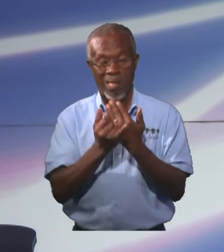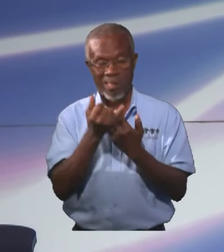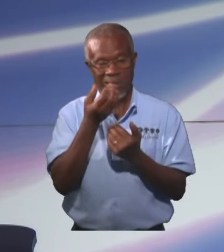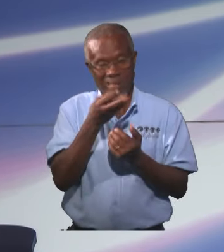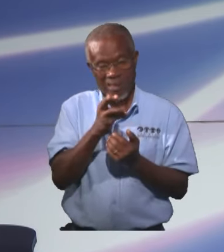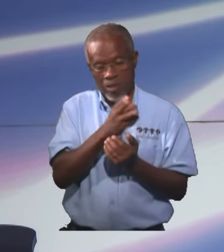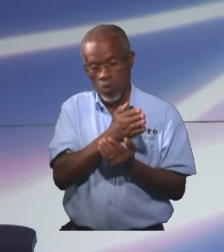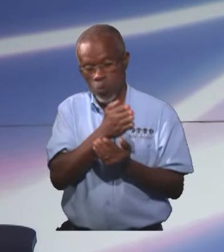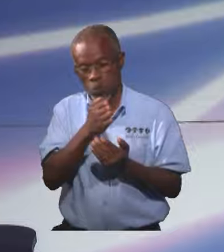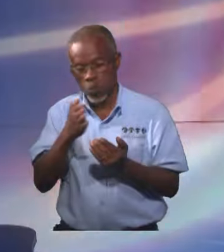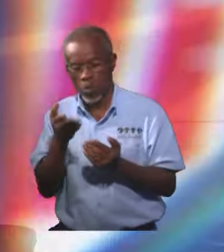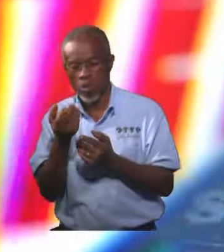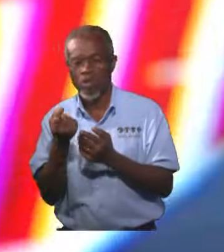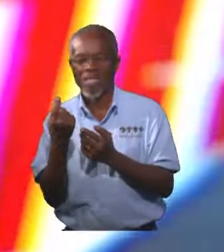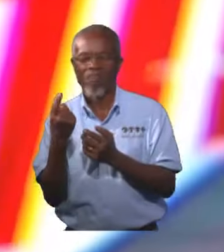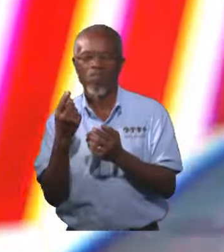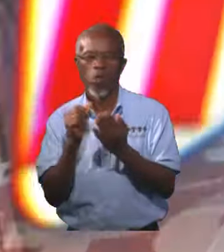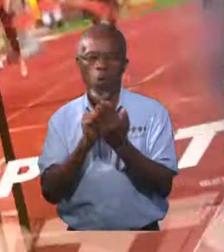Team TTO.